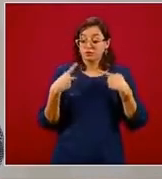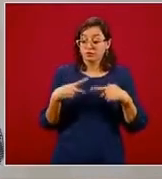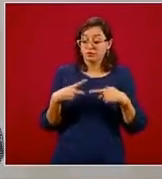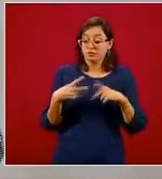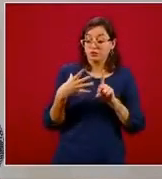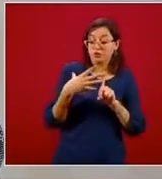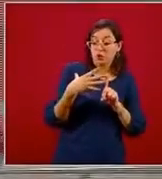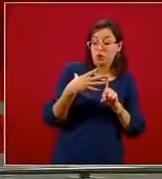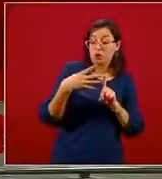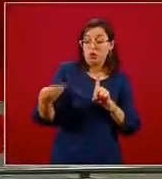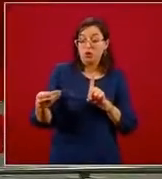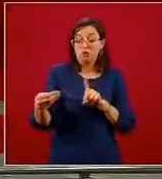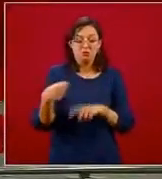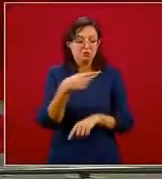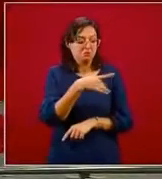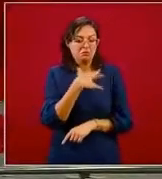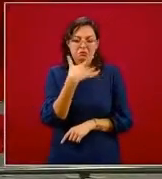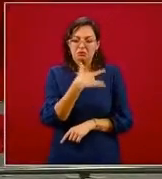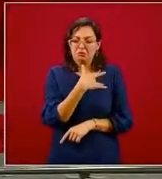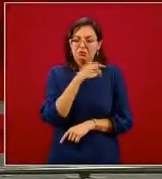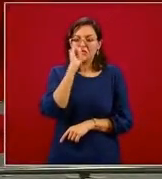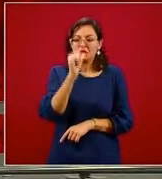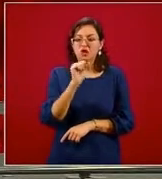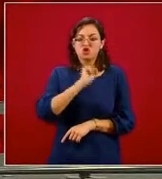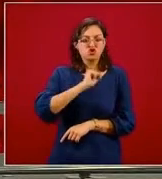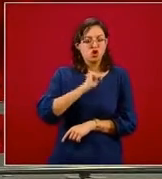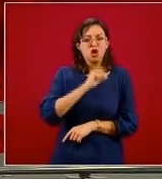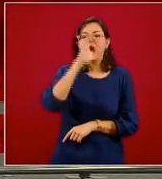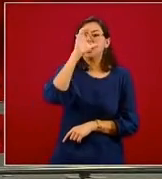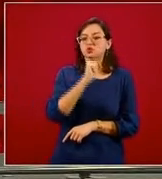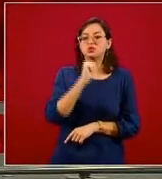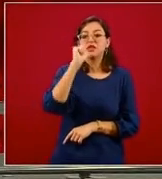safe distance, then you're at a higher,